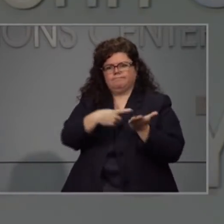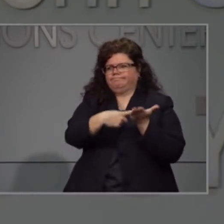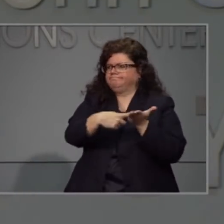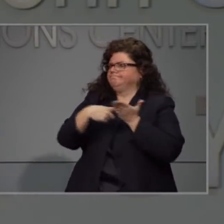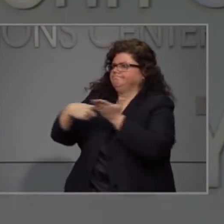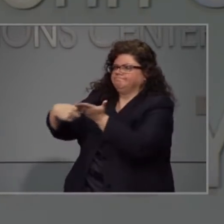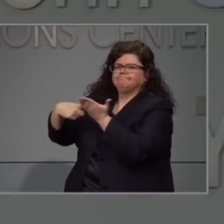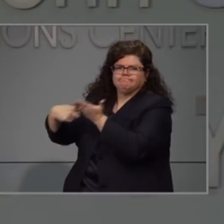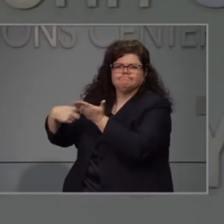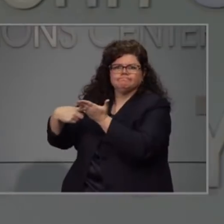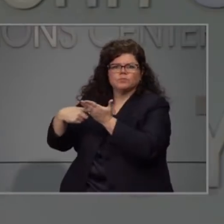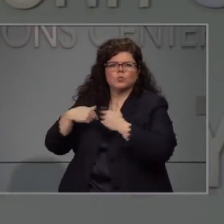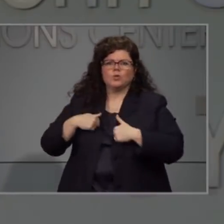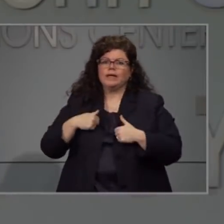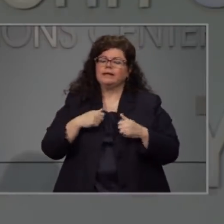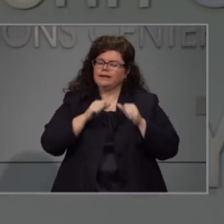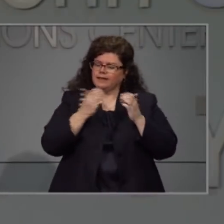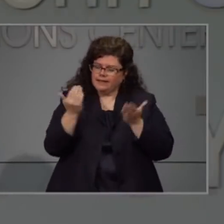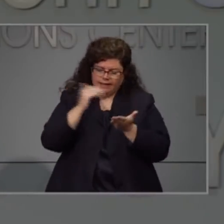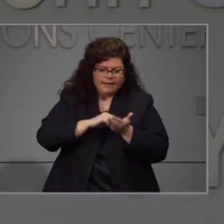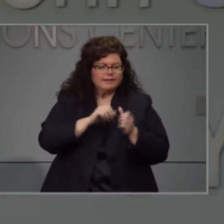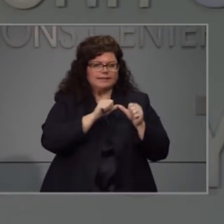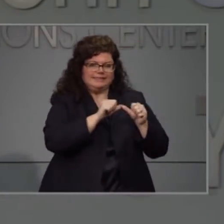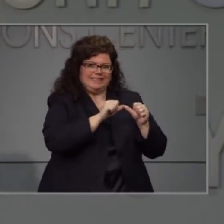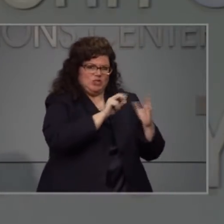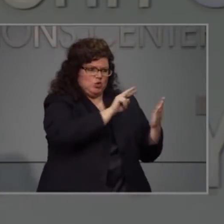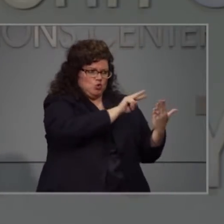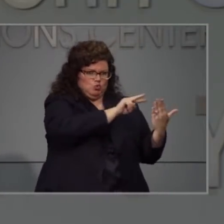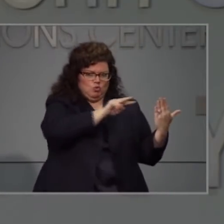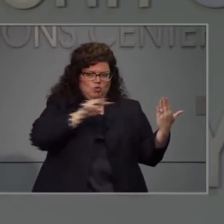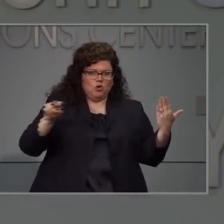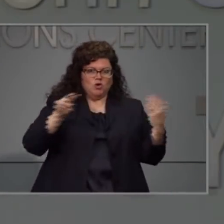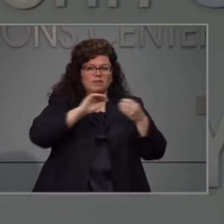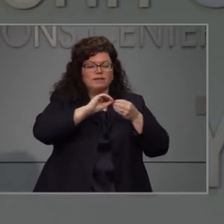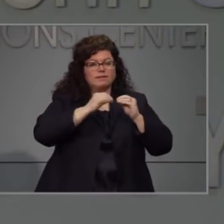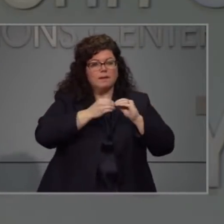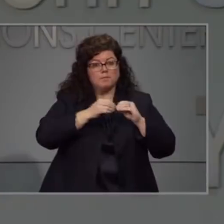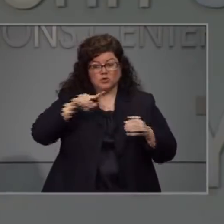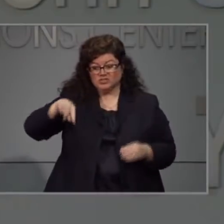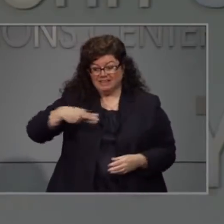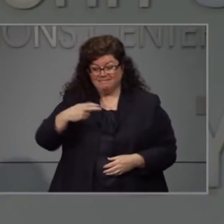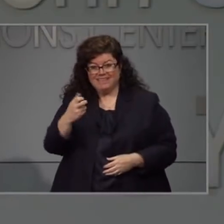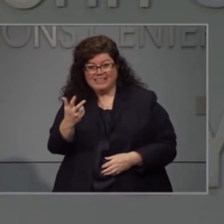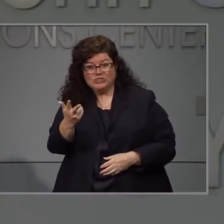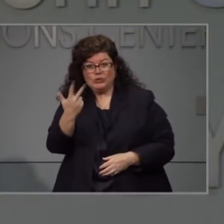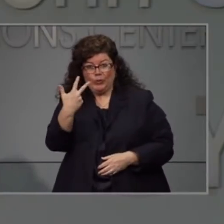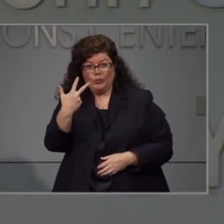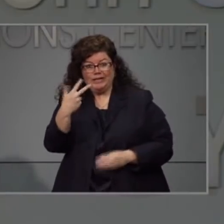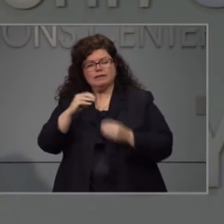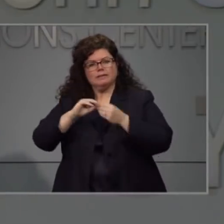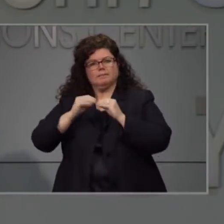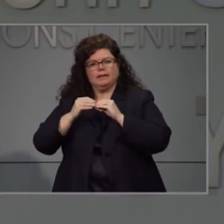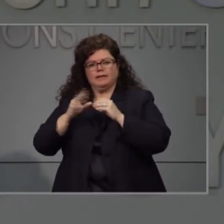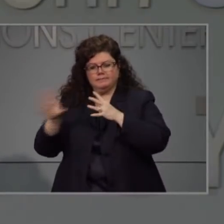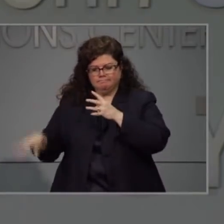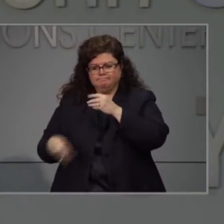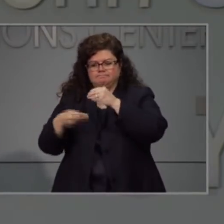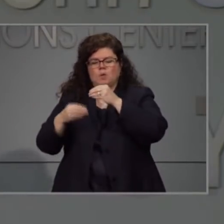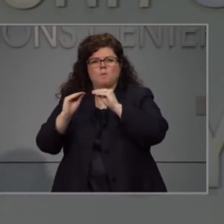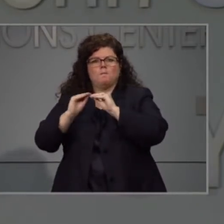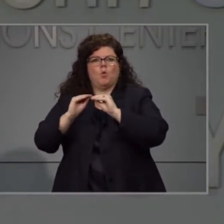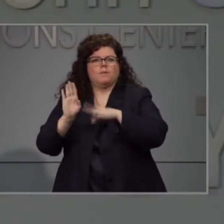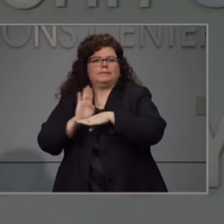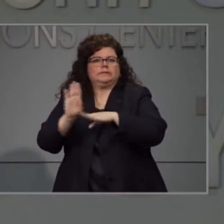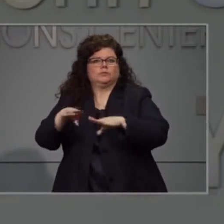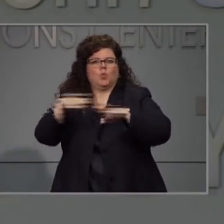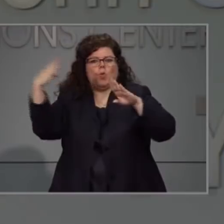And we'll continue to look at our numbers all along. So phase 3 would be more businesses being able to be